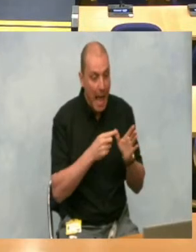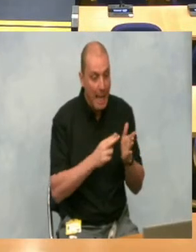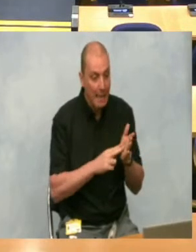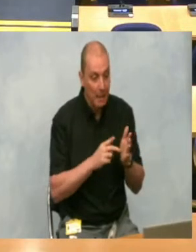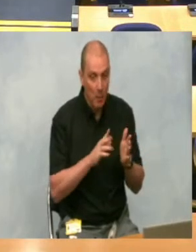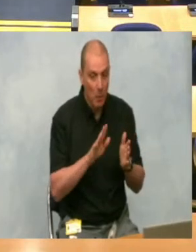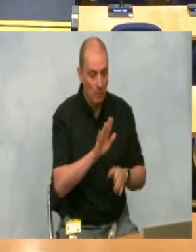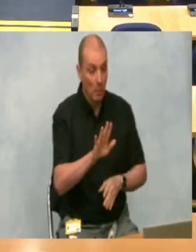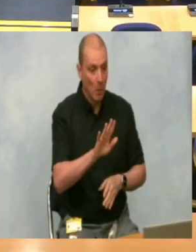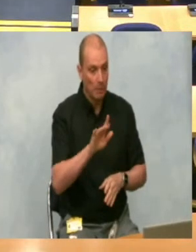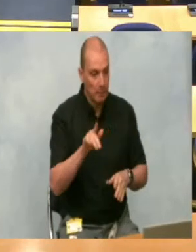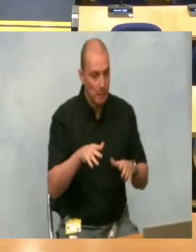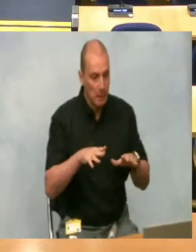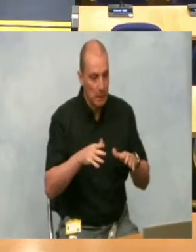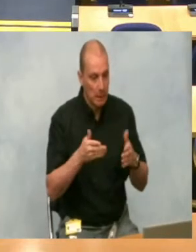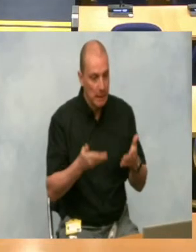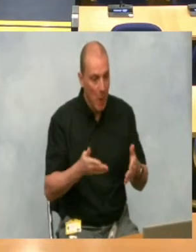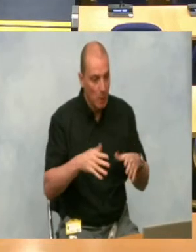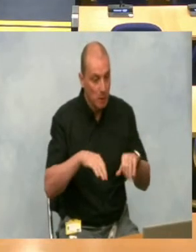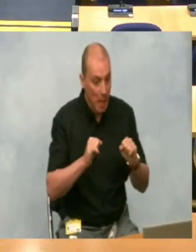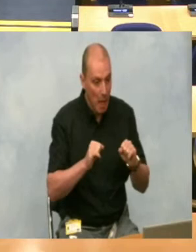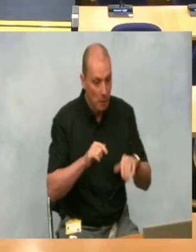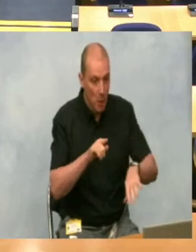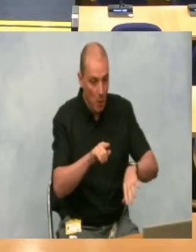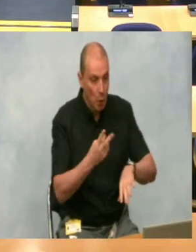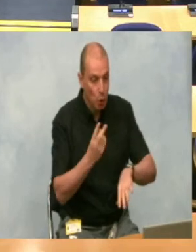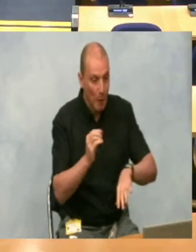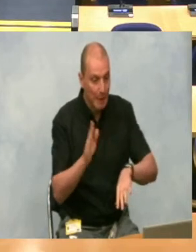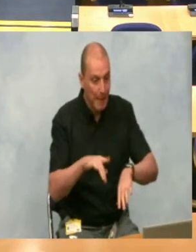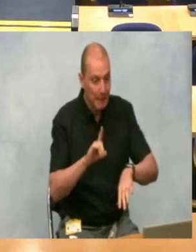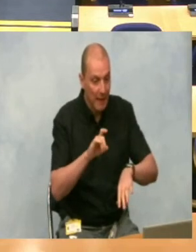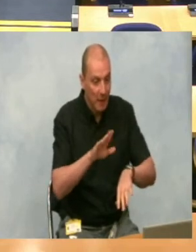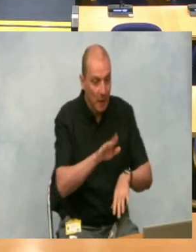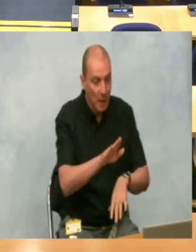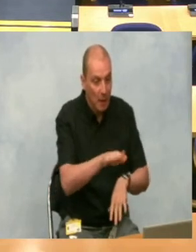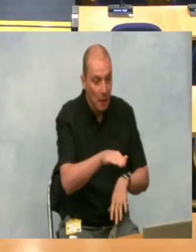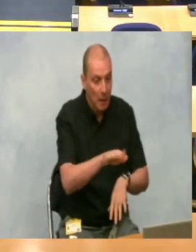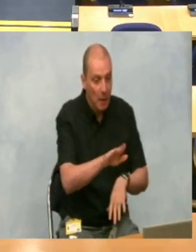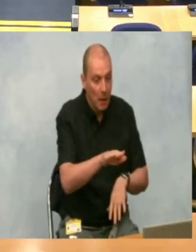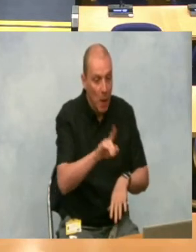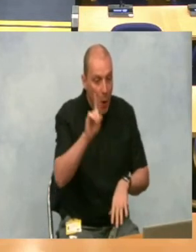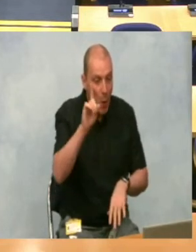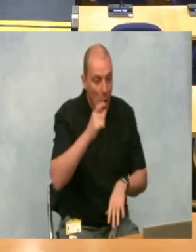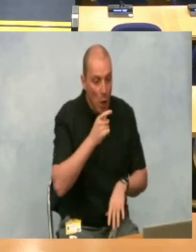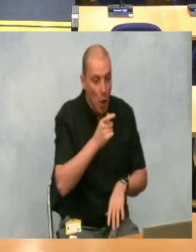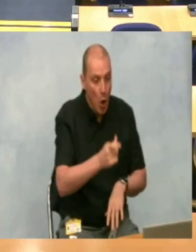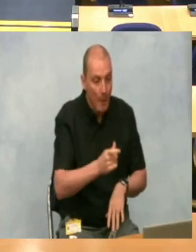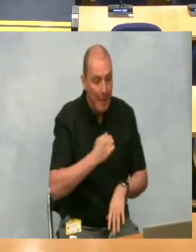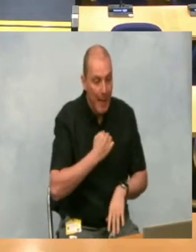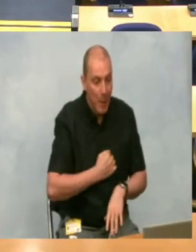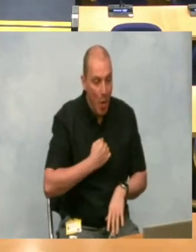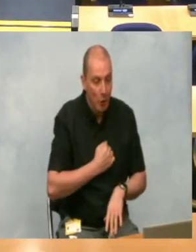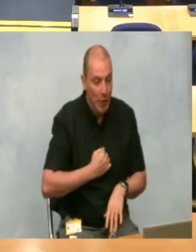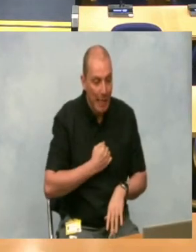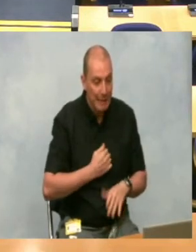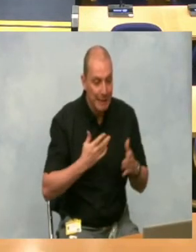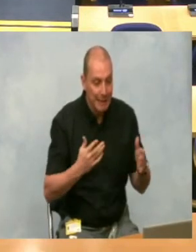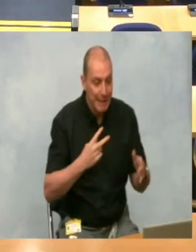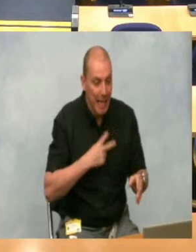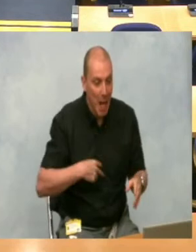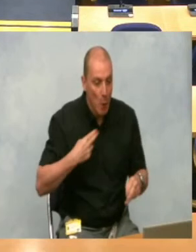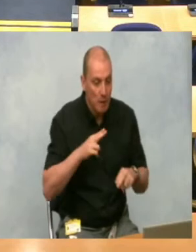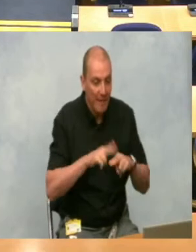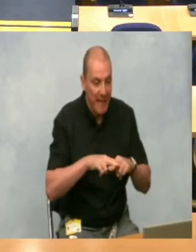Okay, everyone, thank you for your patience. It's now 20 past. I have a comment to make, and it's an apology, actually, to Councillor